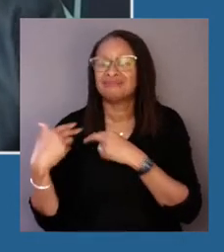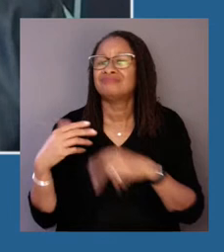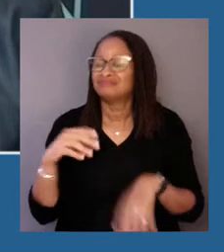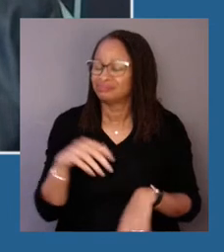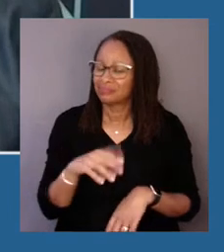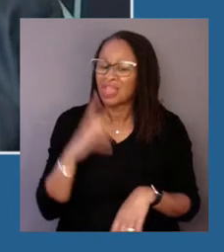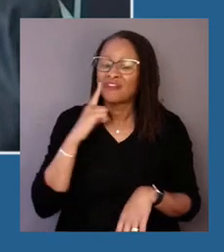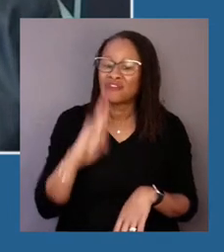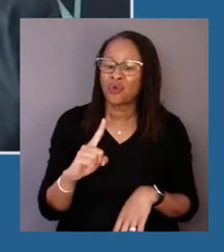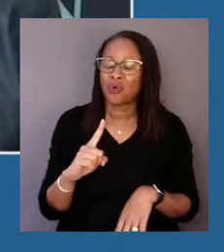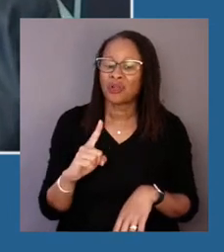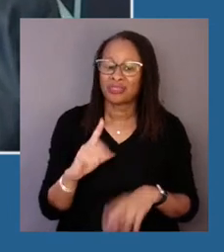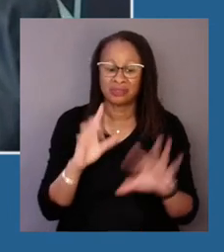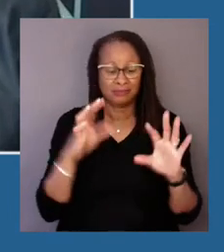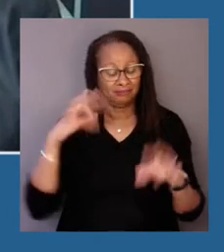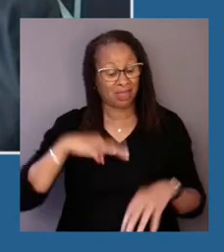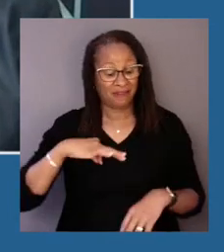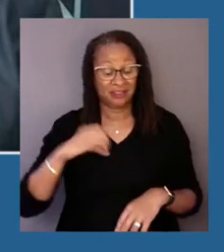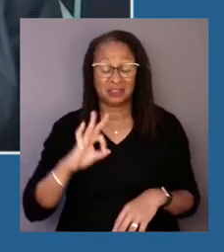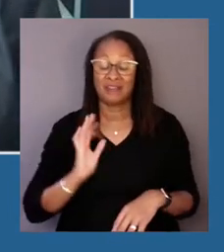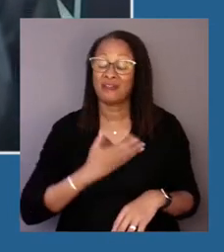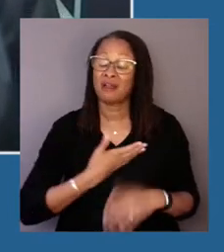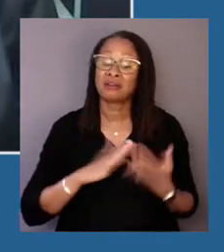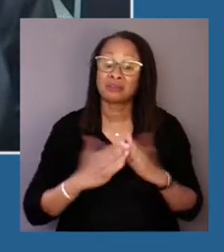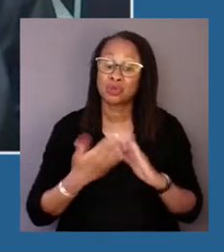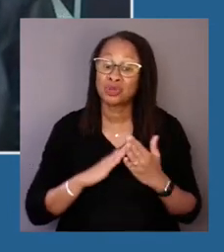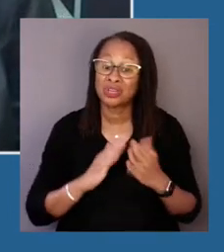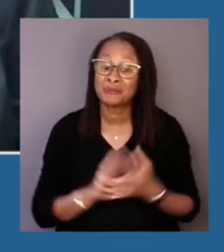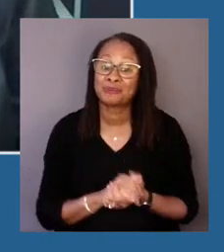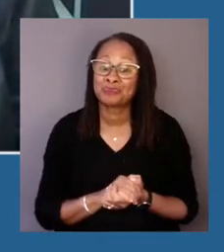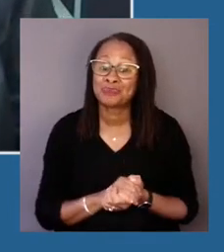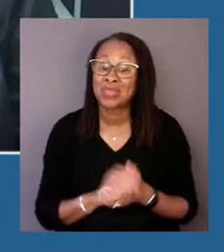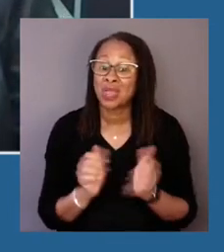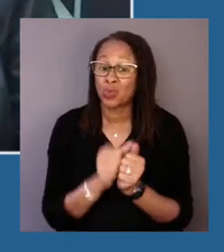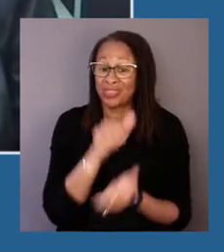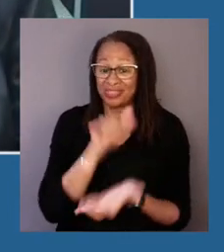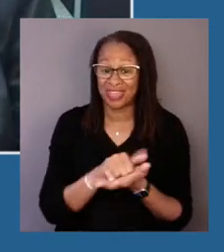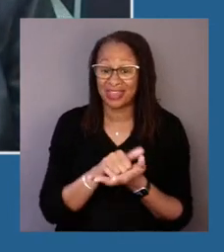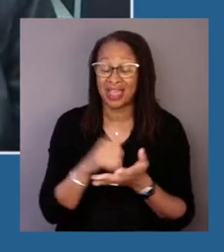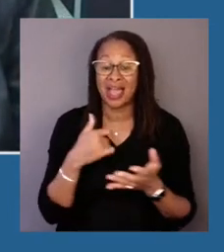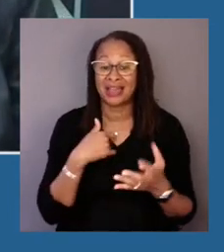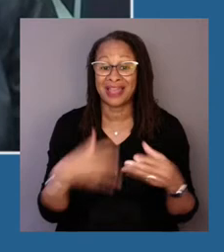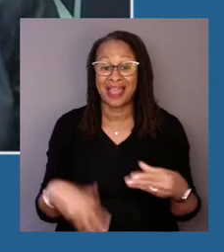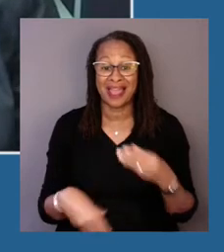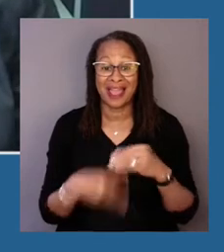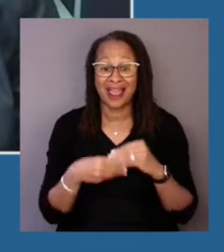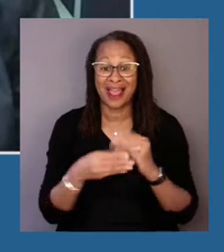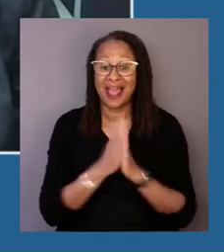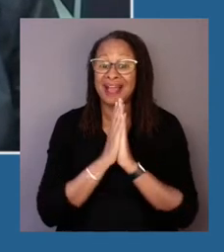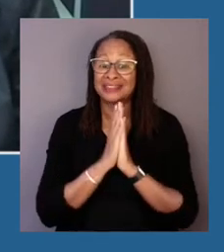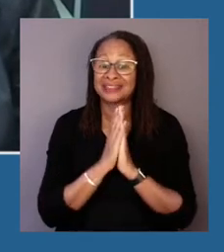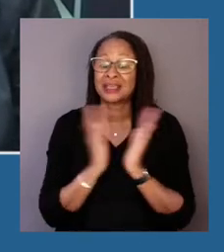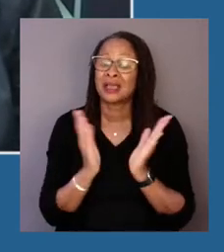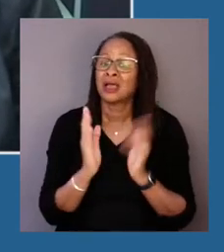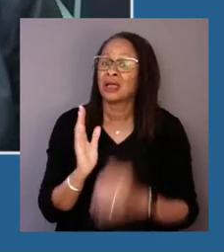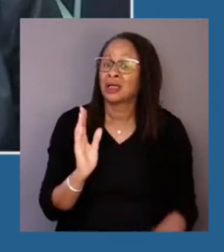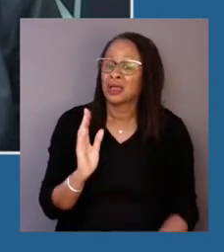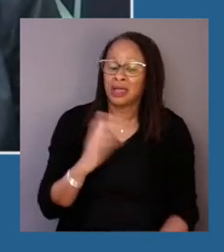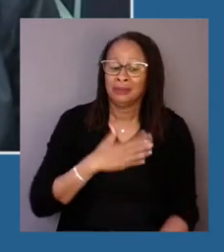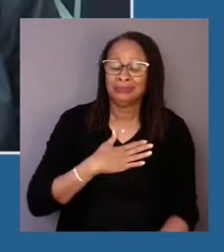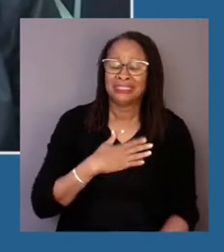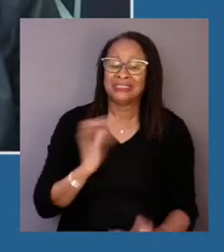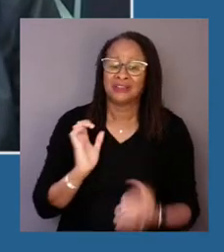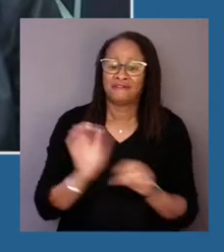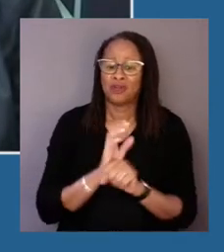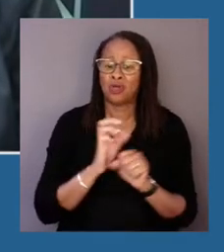the well-being of our communities. With that, I'd like to ask you, Felicia, to bring up our panel. And